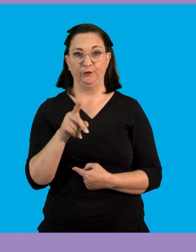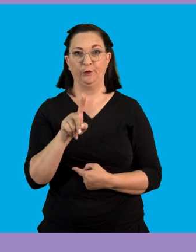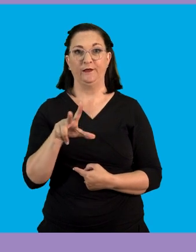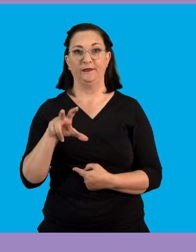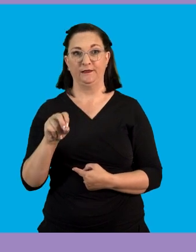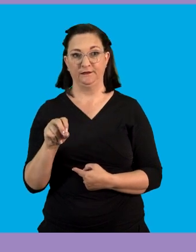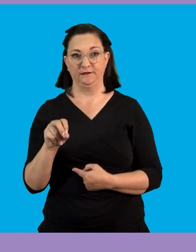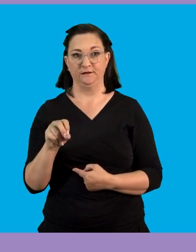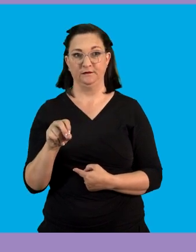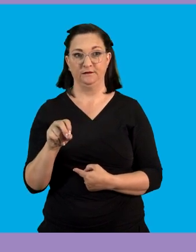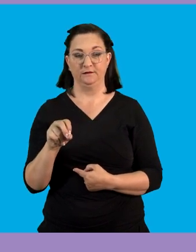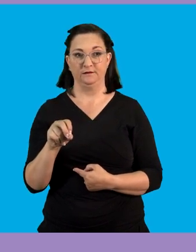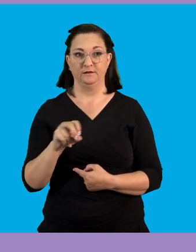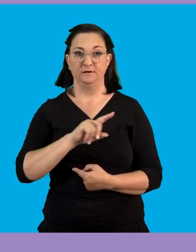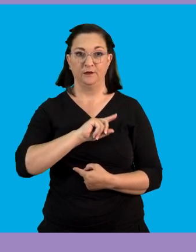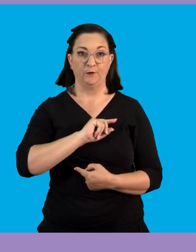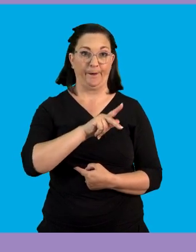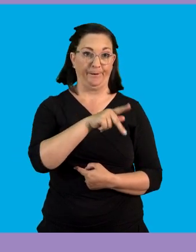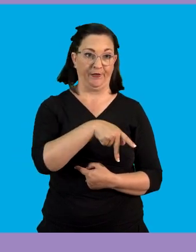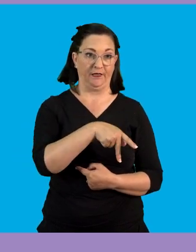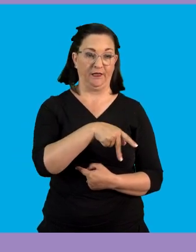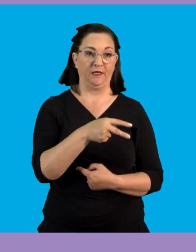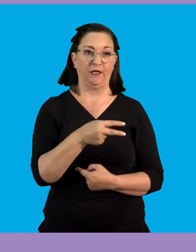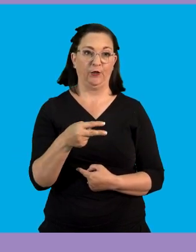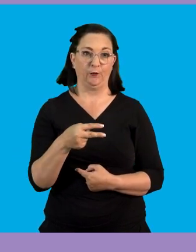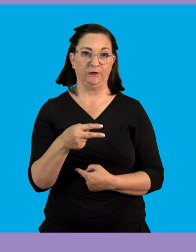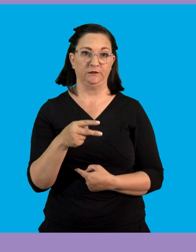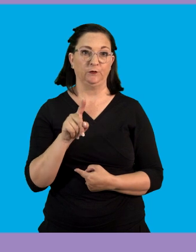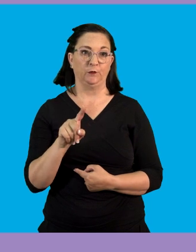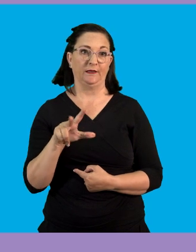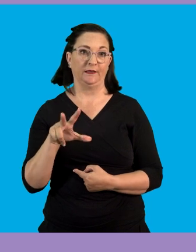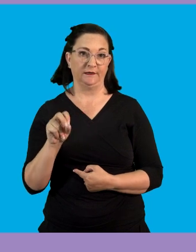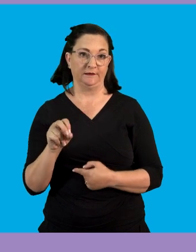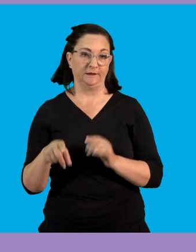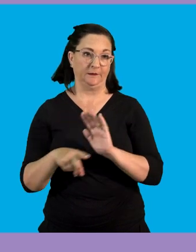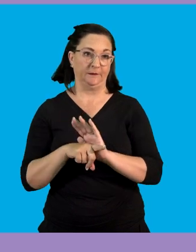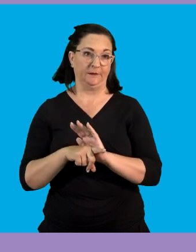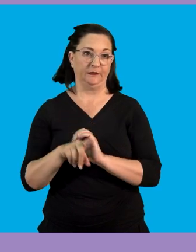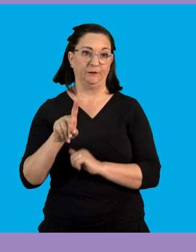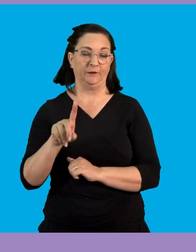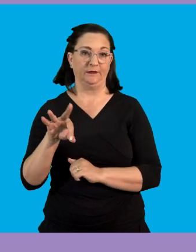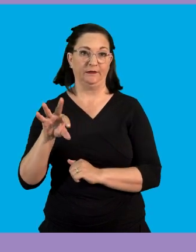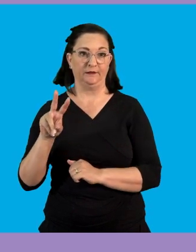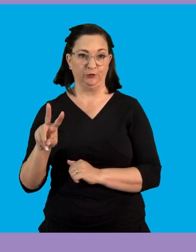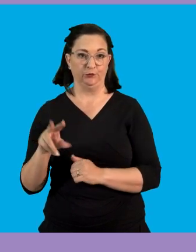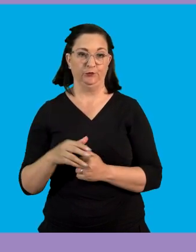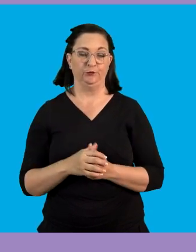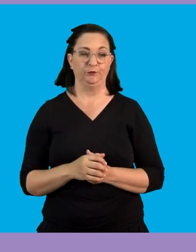to 180. And therefore, angle P equals to 180